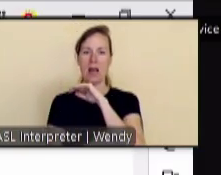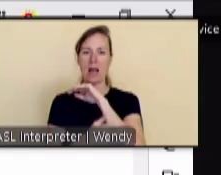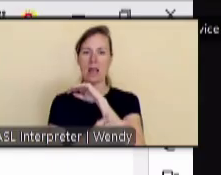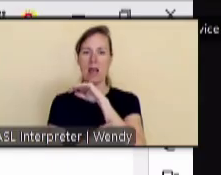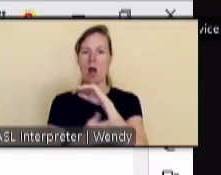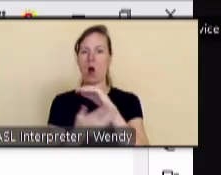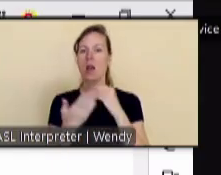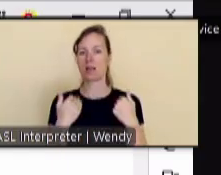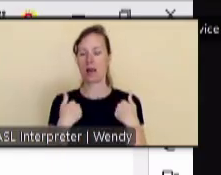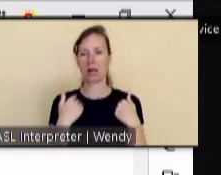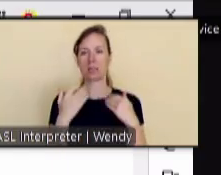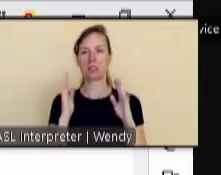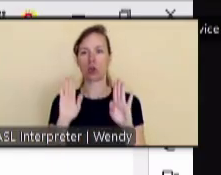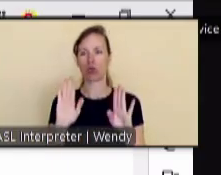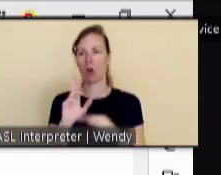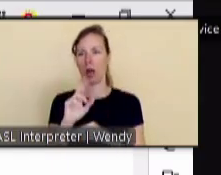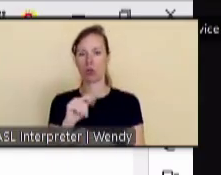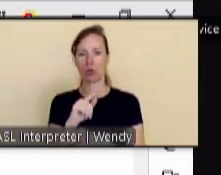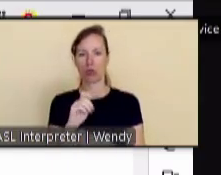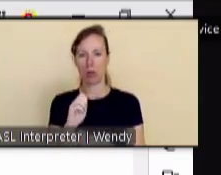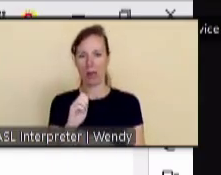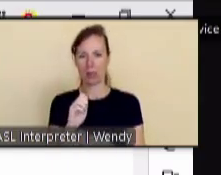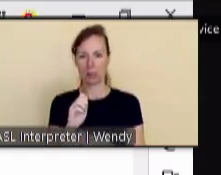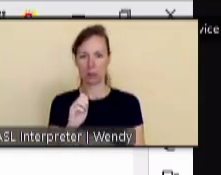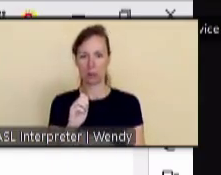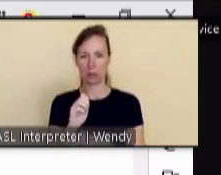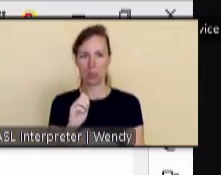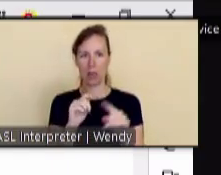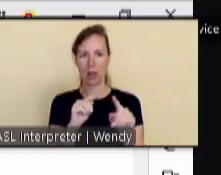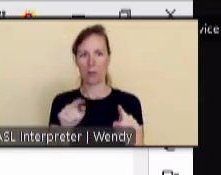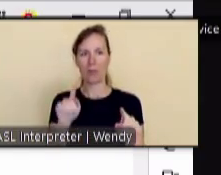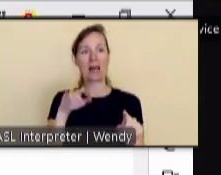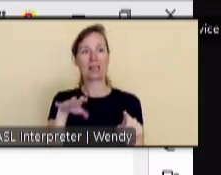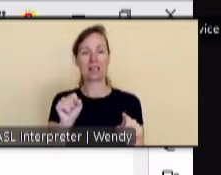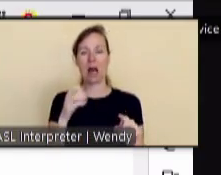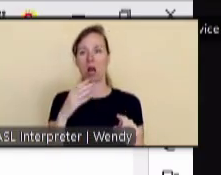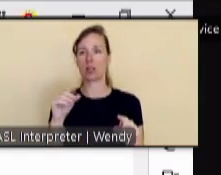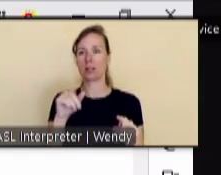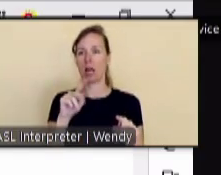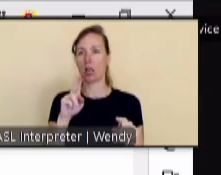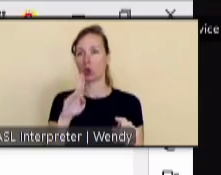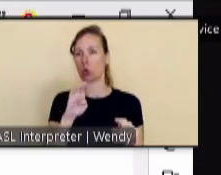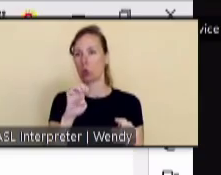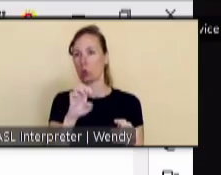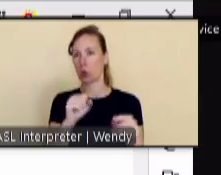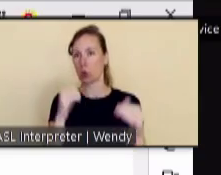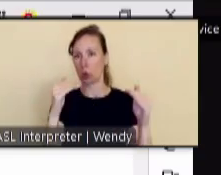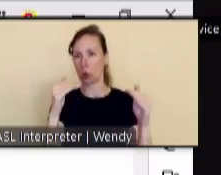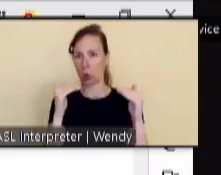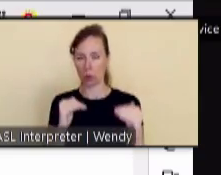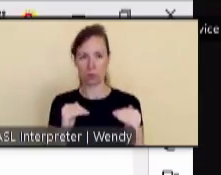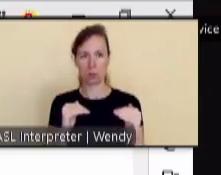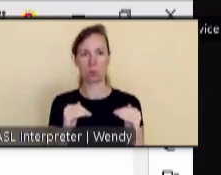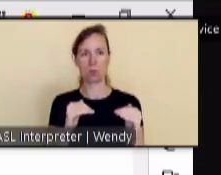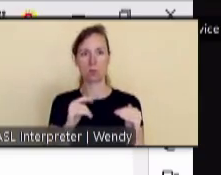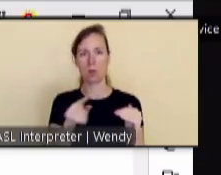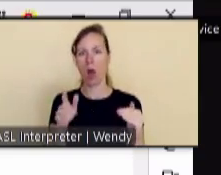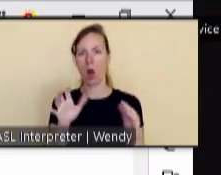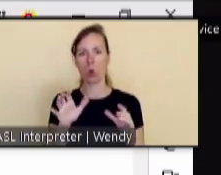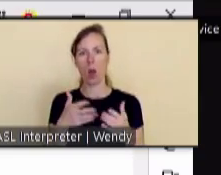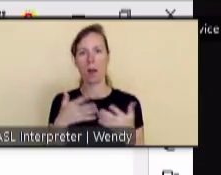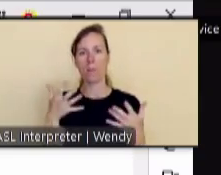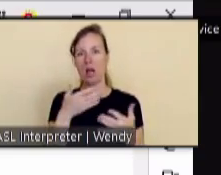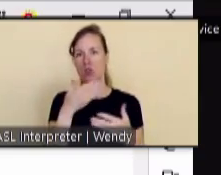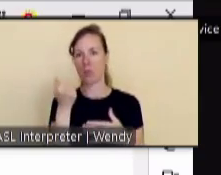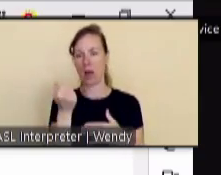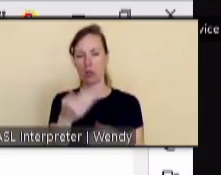right here, tires and tubes. When we look at that, we're doing much better. Some of the